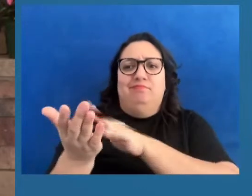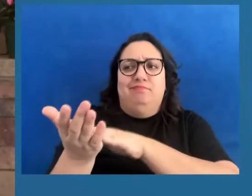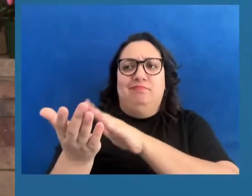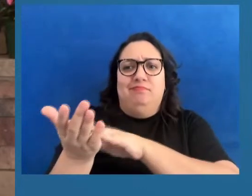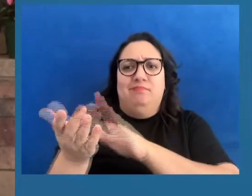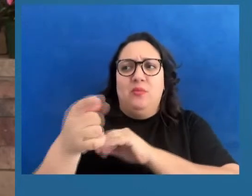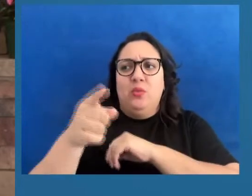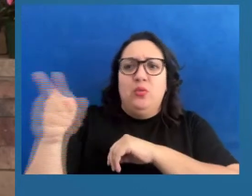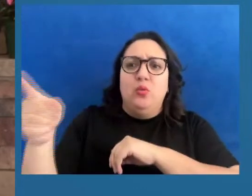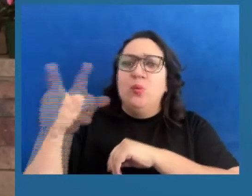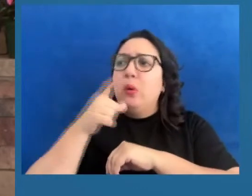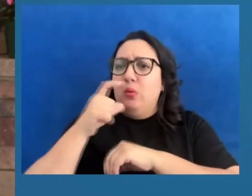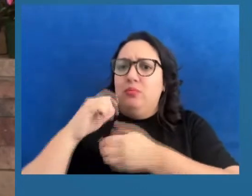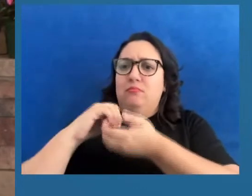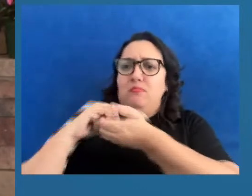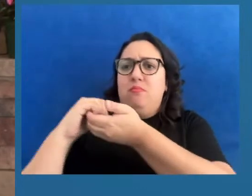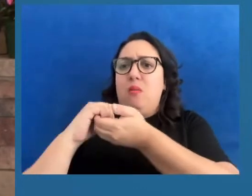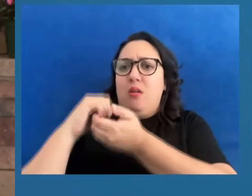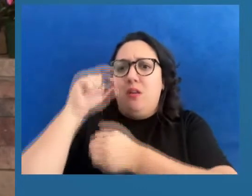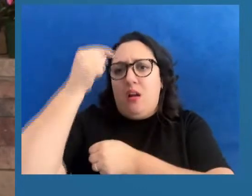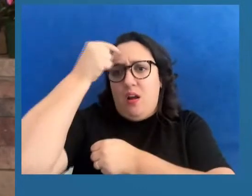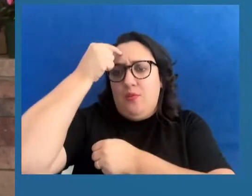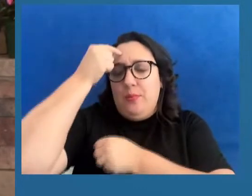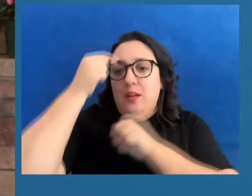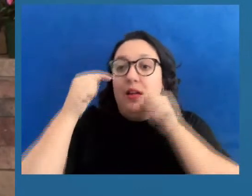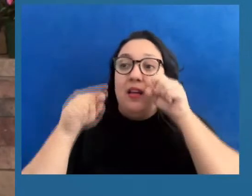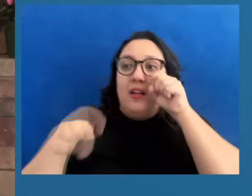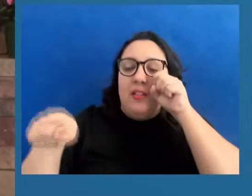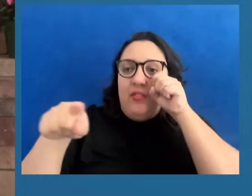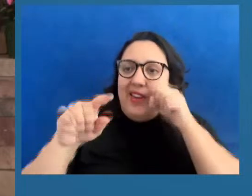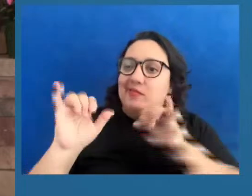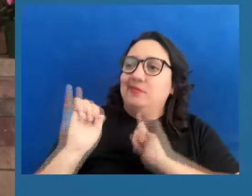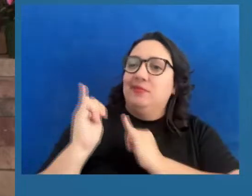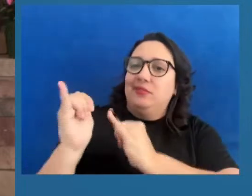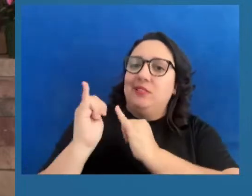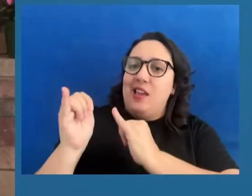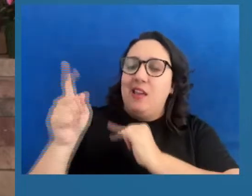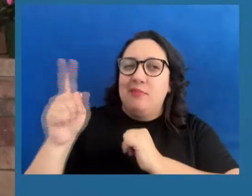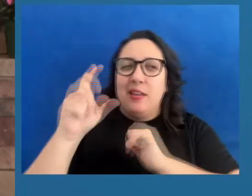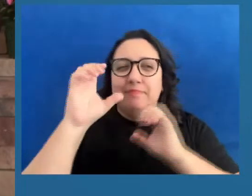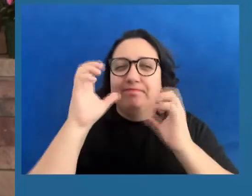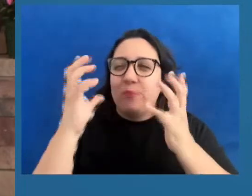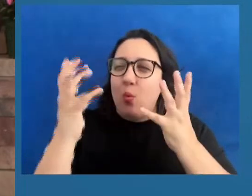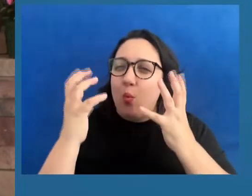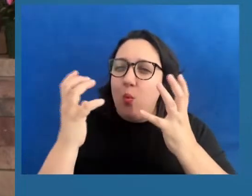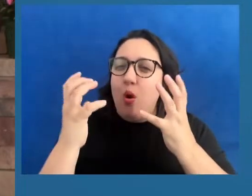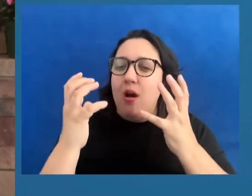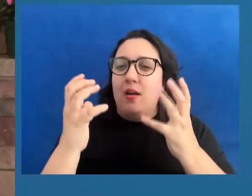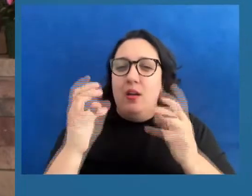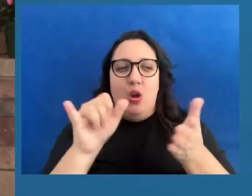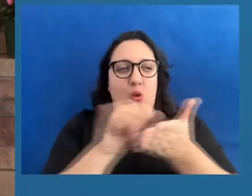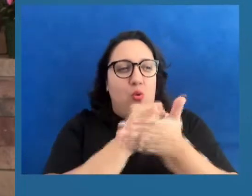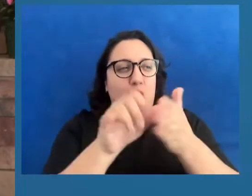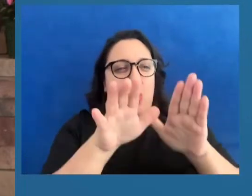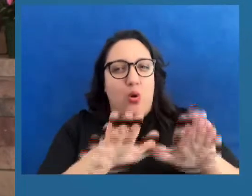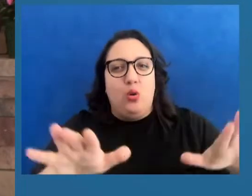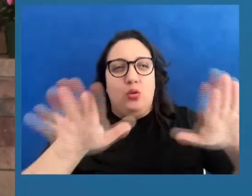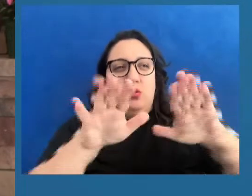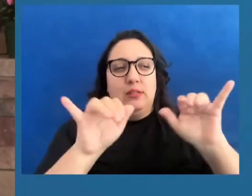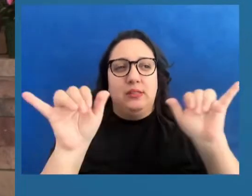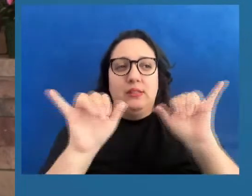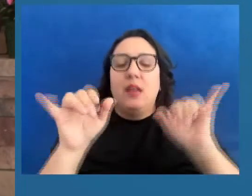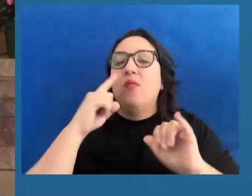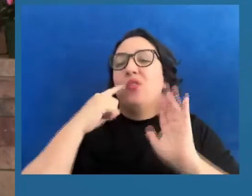because they're on this quest with me to ensure that dream becomes a reality for all New Yorkers. And I want to start with our mayor, Malik